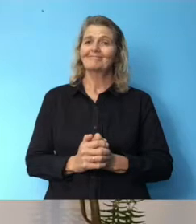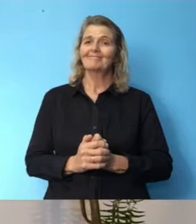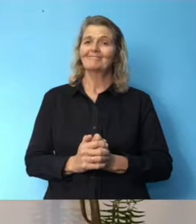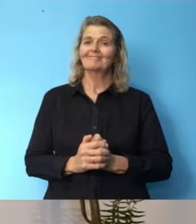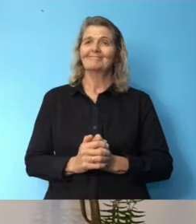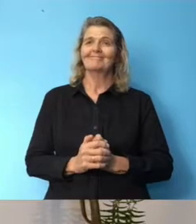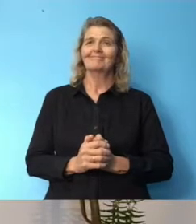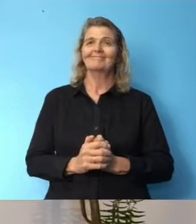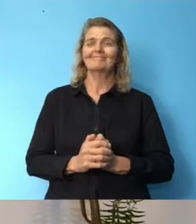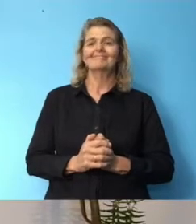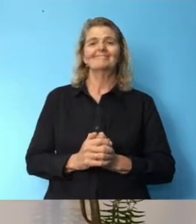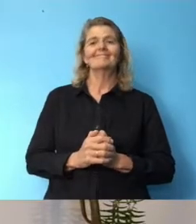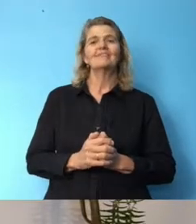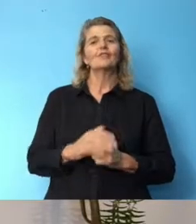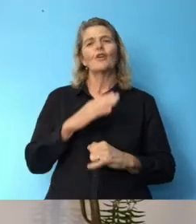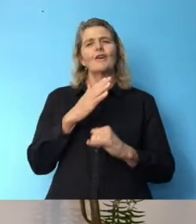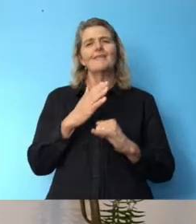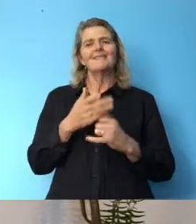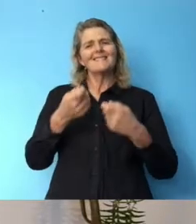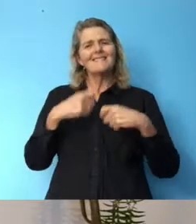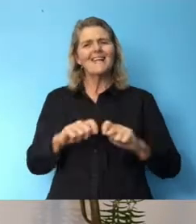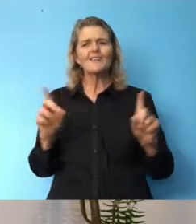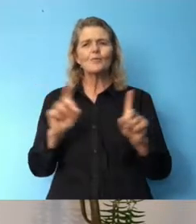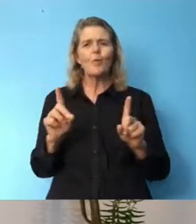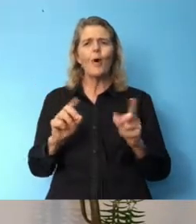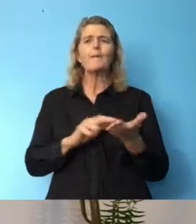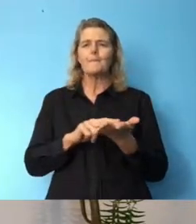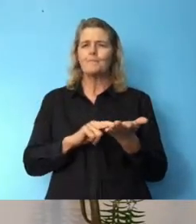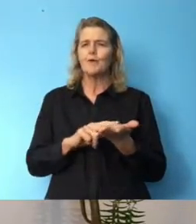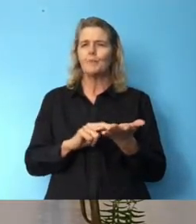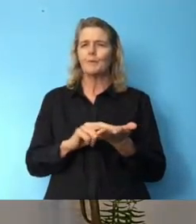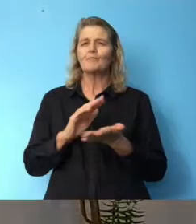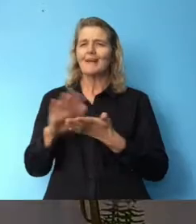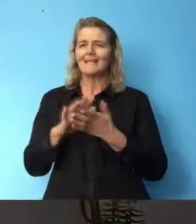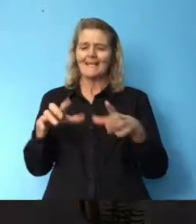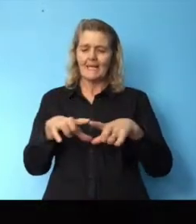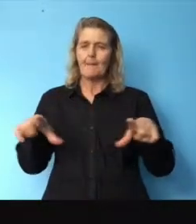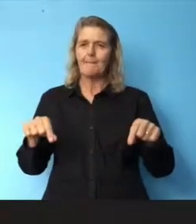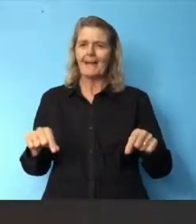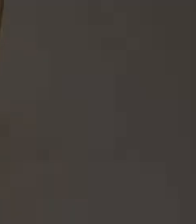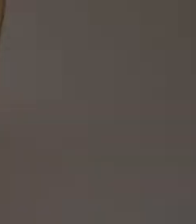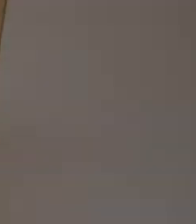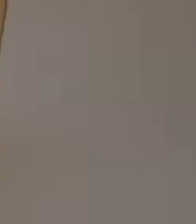Last little bit is purples. So again, I'm just going to rinse my palette because it's easier. Won't be a moment.